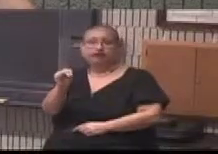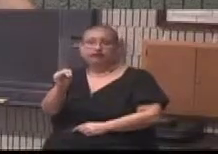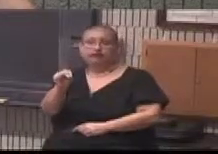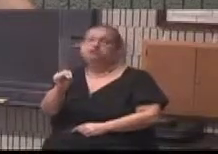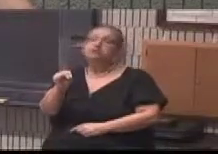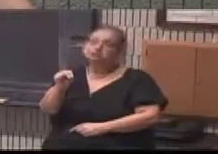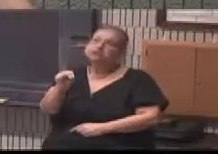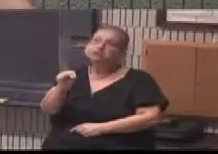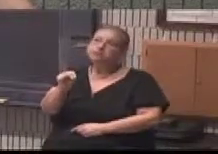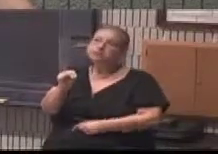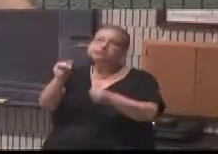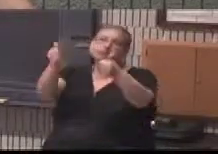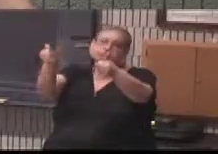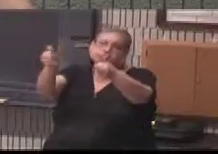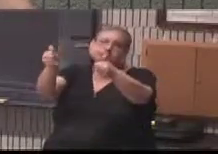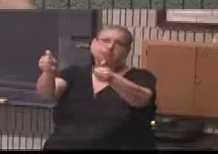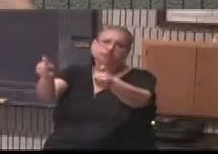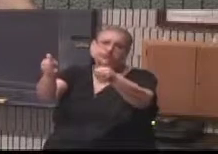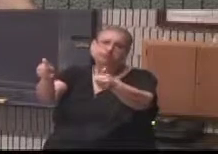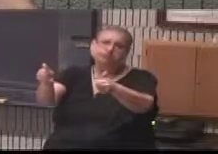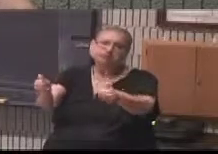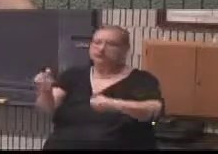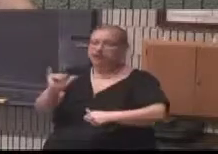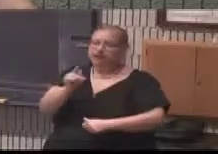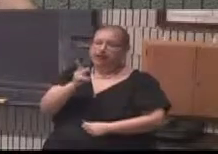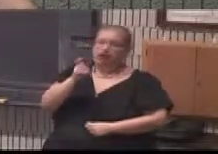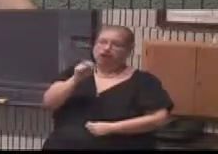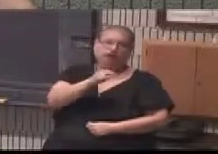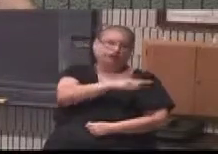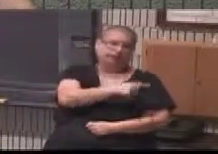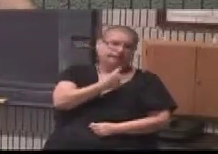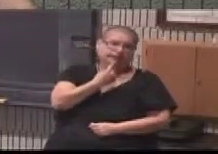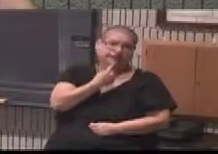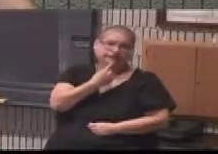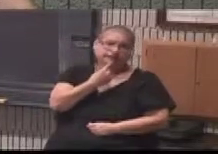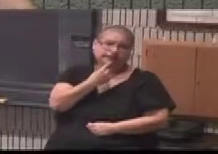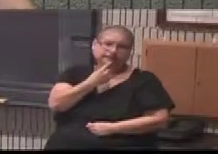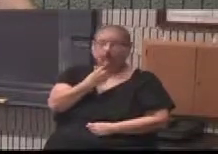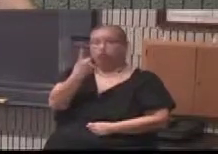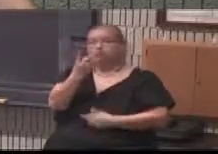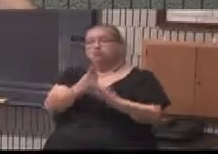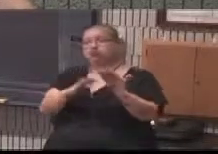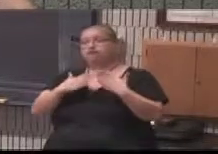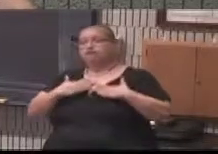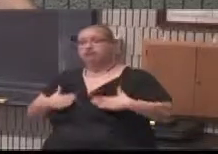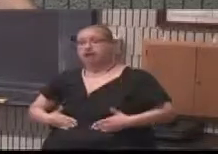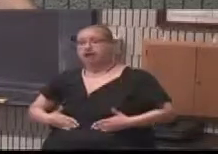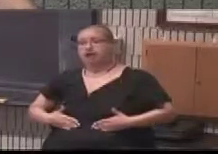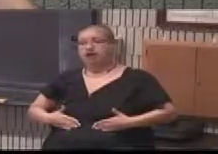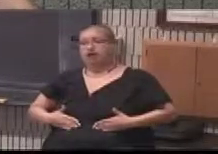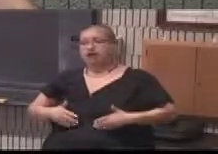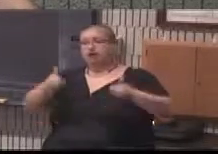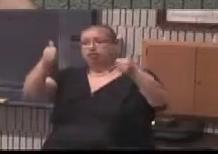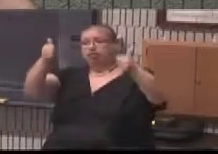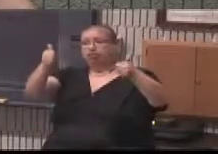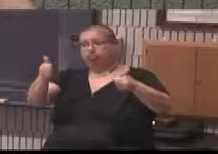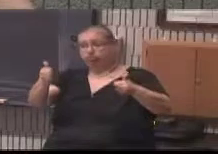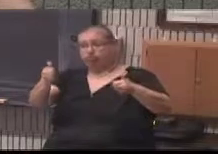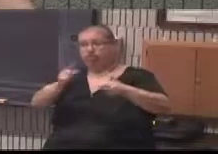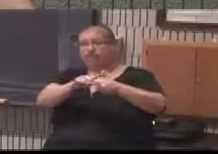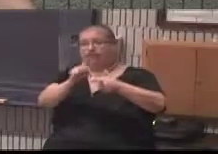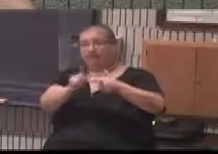such, Karen implied, that can be starting with one part of the body and then kind of progressively moves to